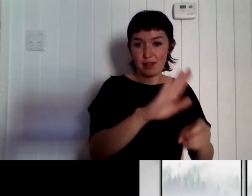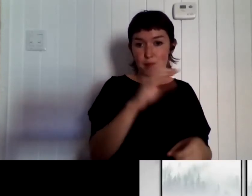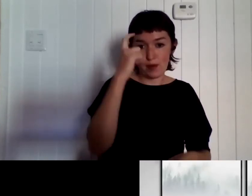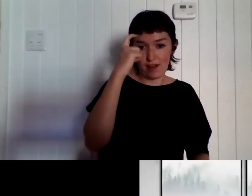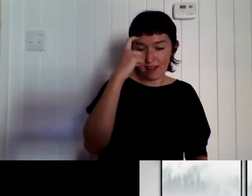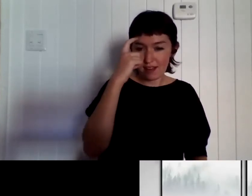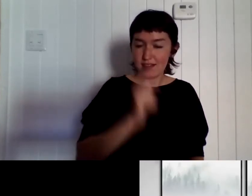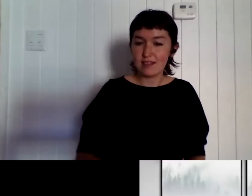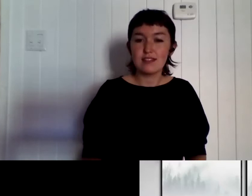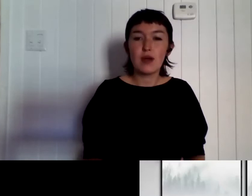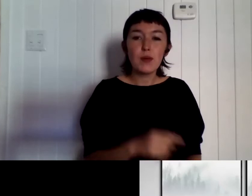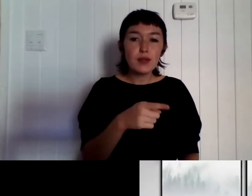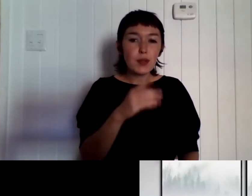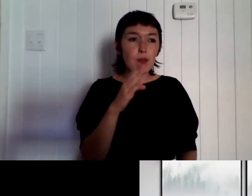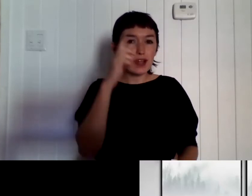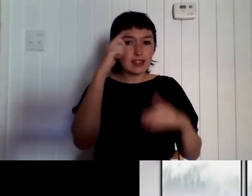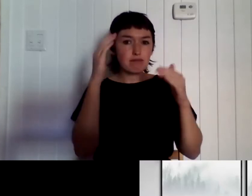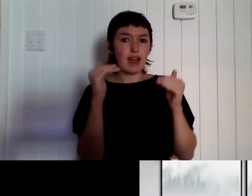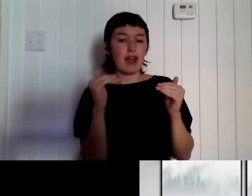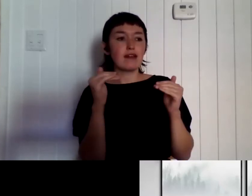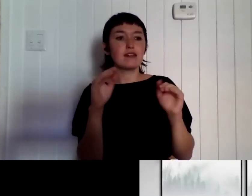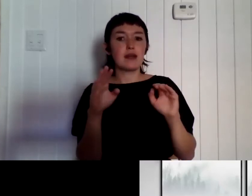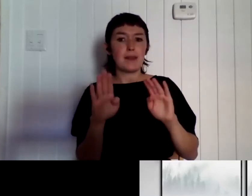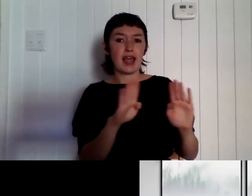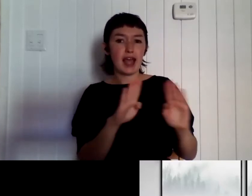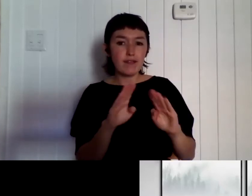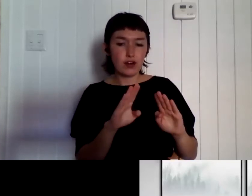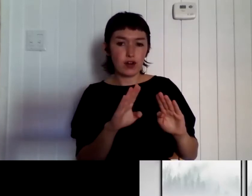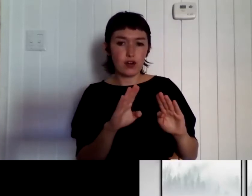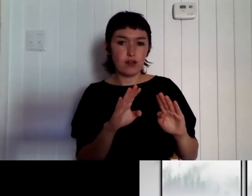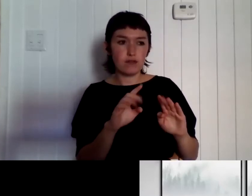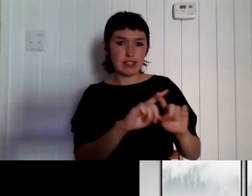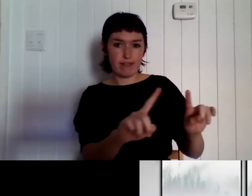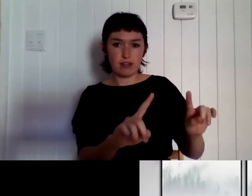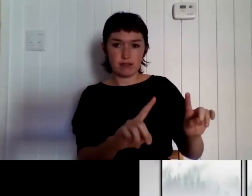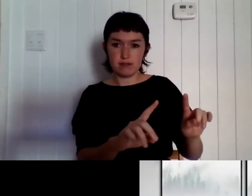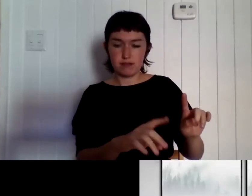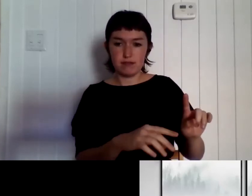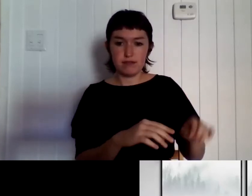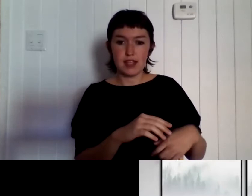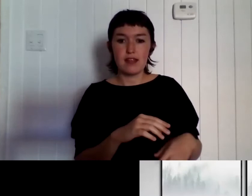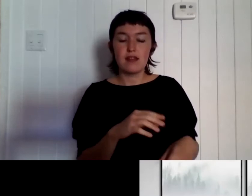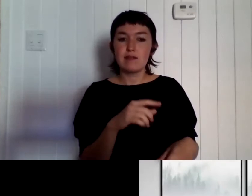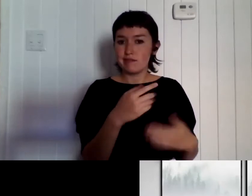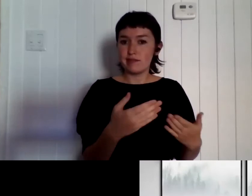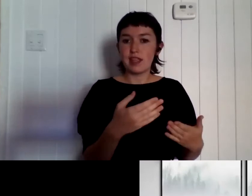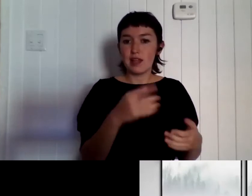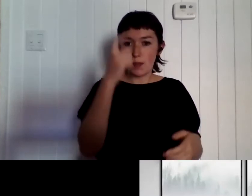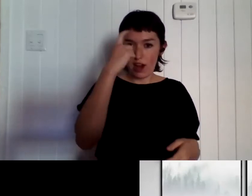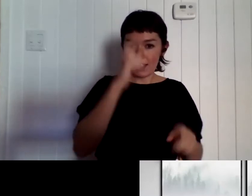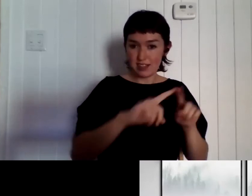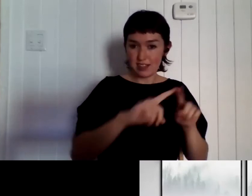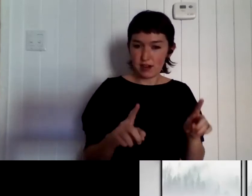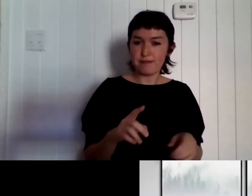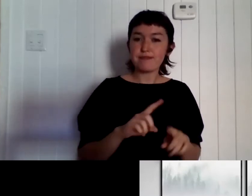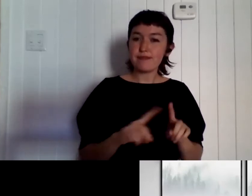sort of behavioral consequence, that there would be something visibly different about their behavior because there's this huge brain difference, but that's not